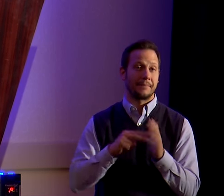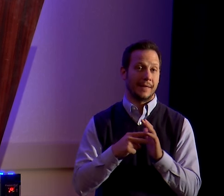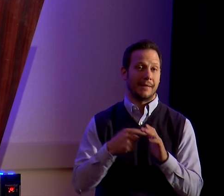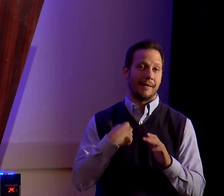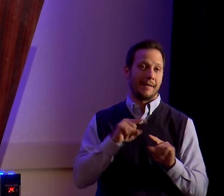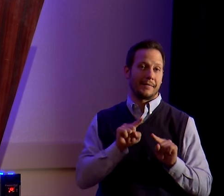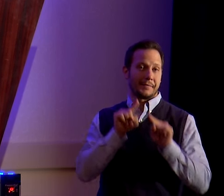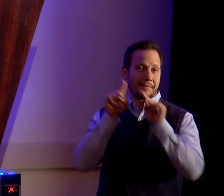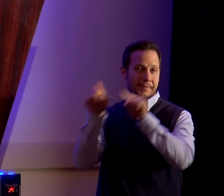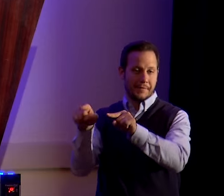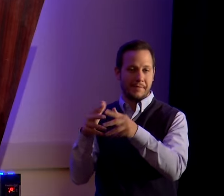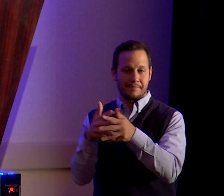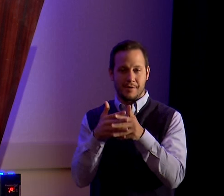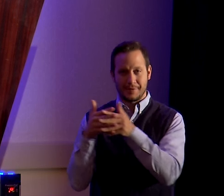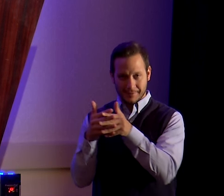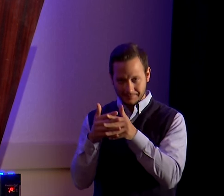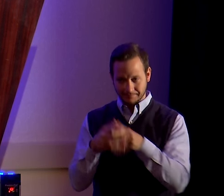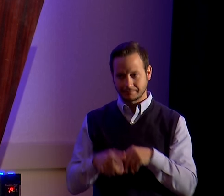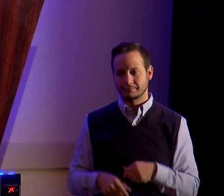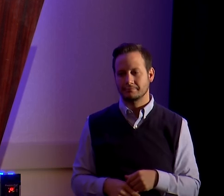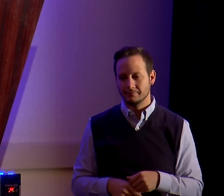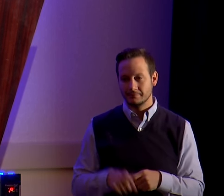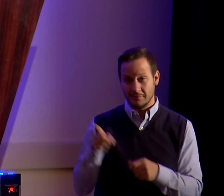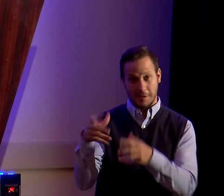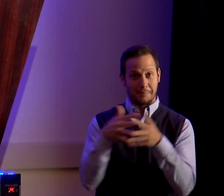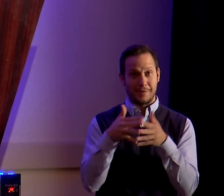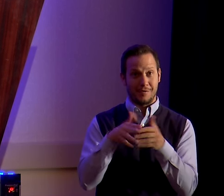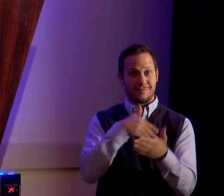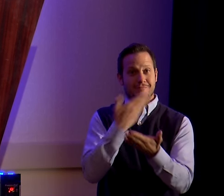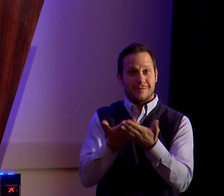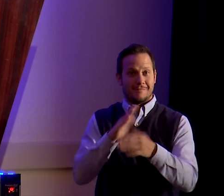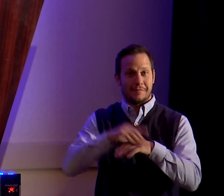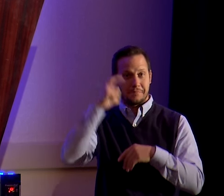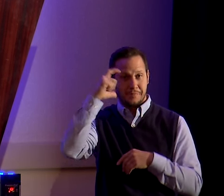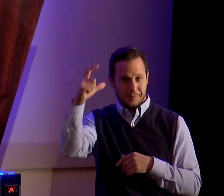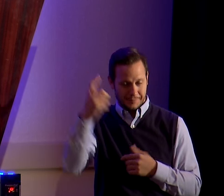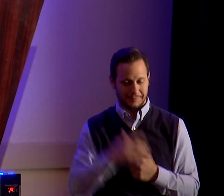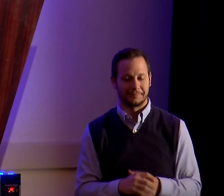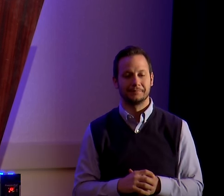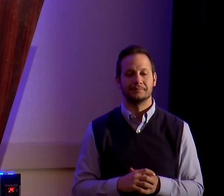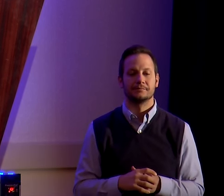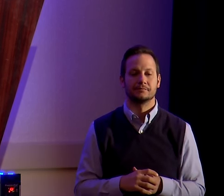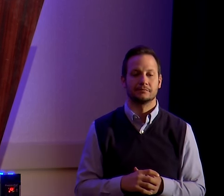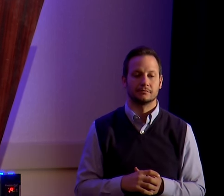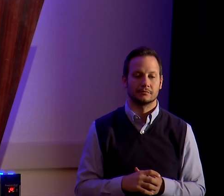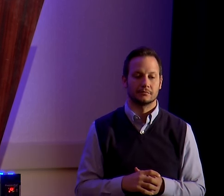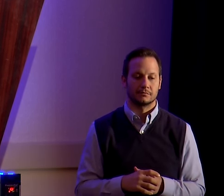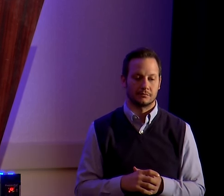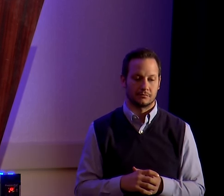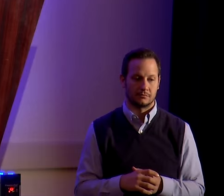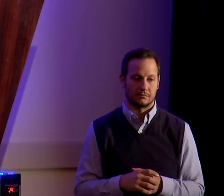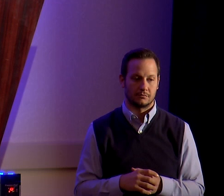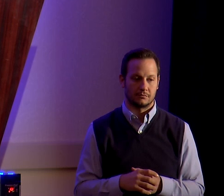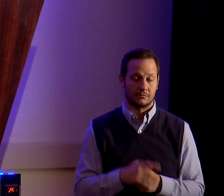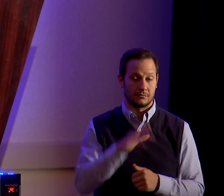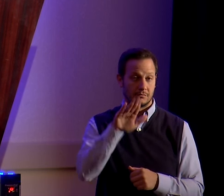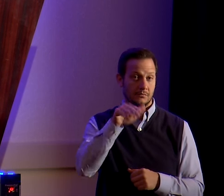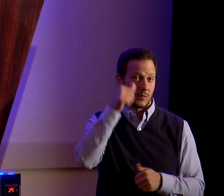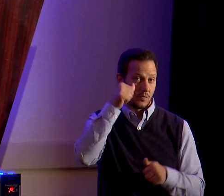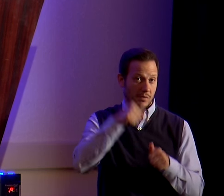They landed a man on the moon. Amazing, right? Of course. So now,